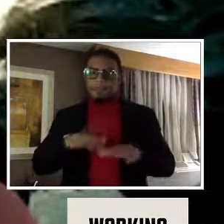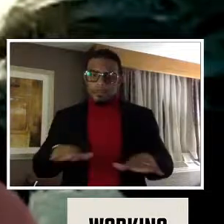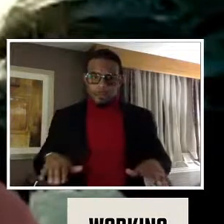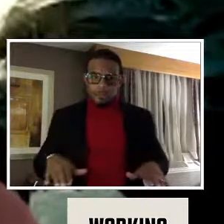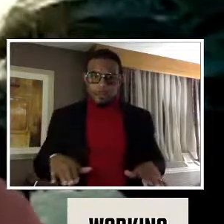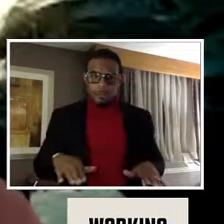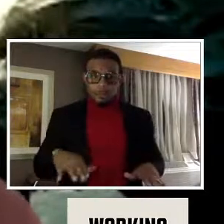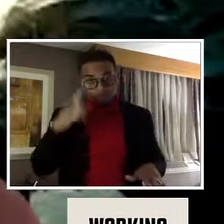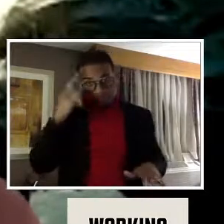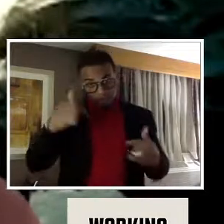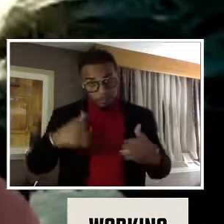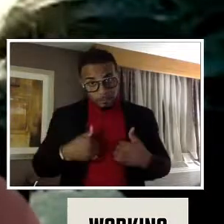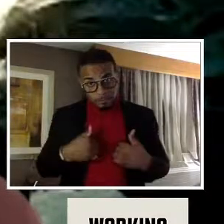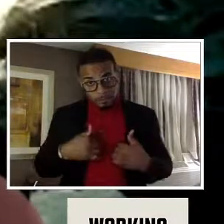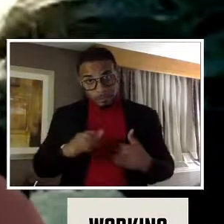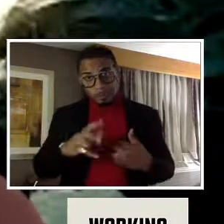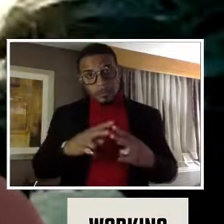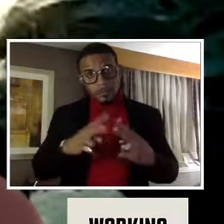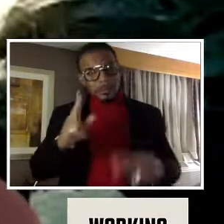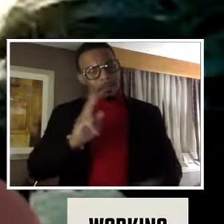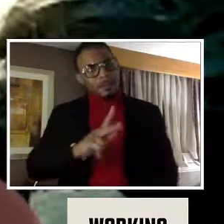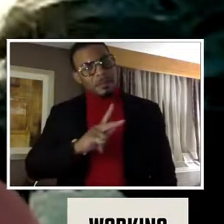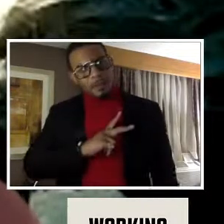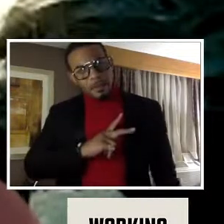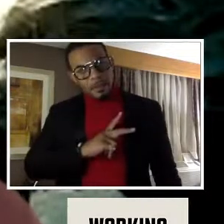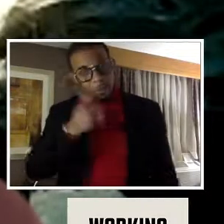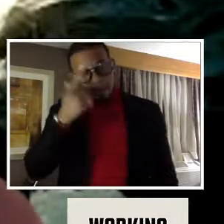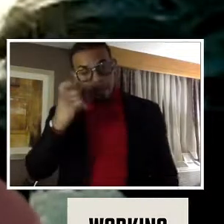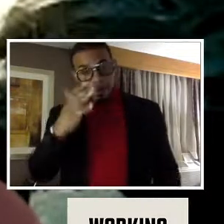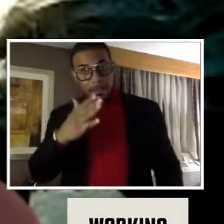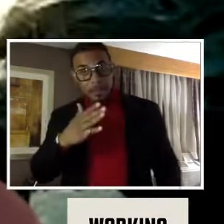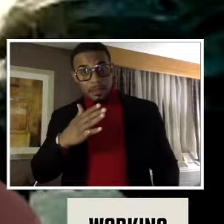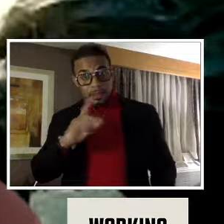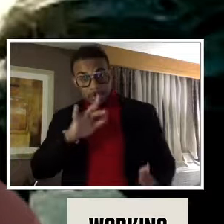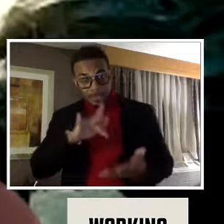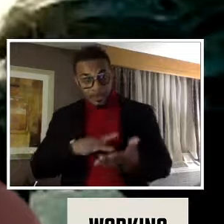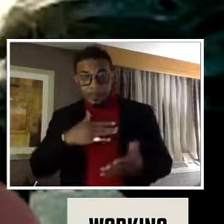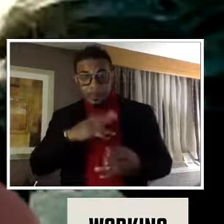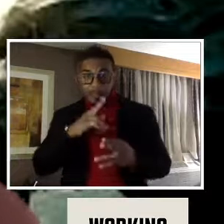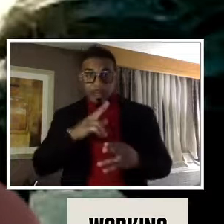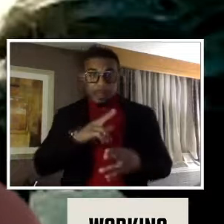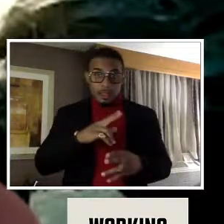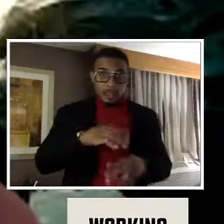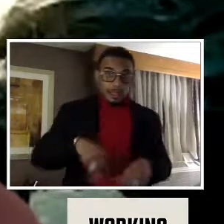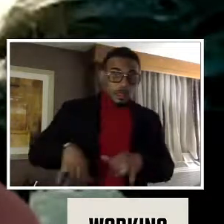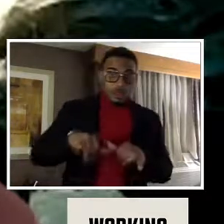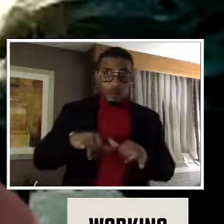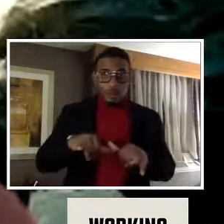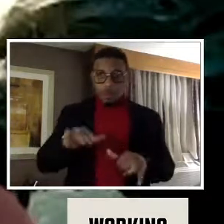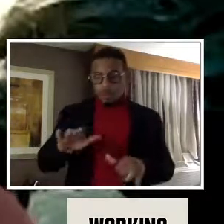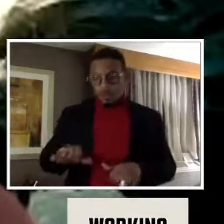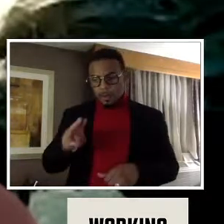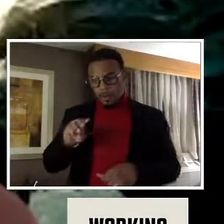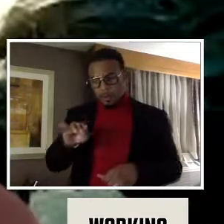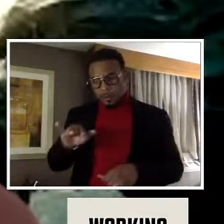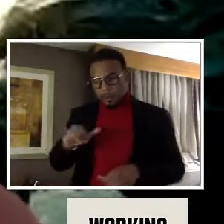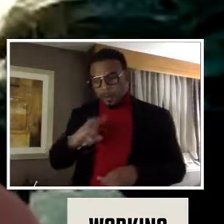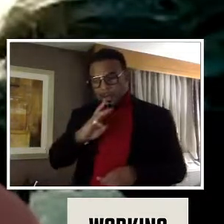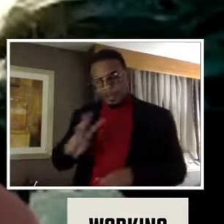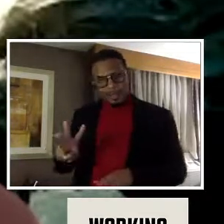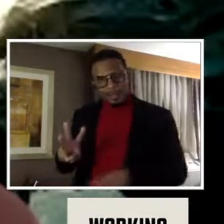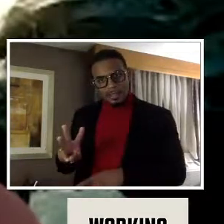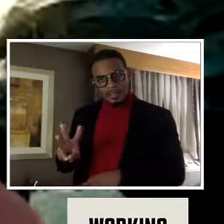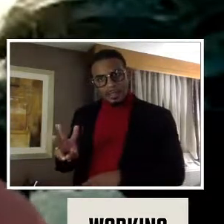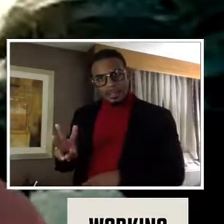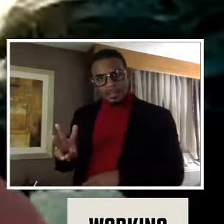children. And for me, that's very personal because the center of my universe, little Maya, is 6 years